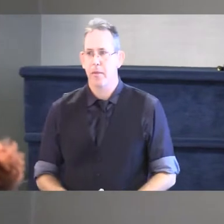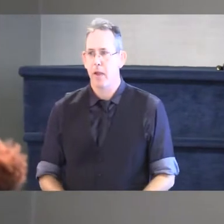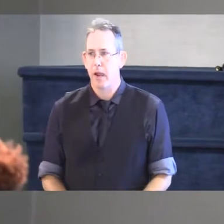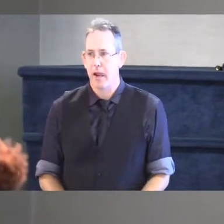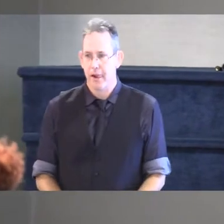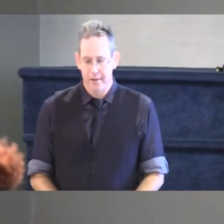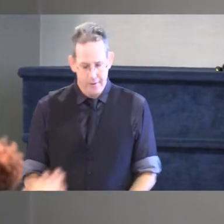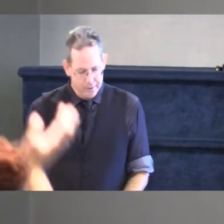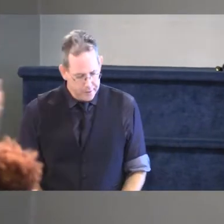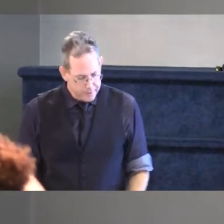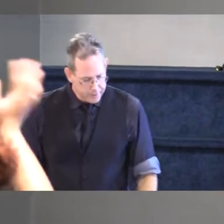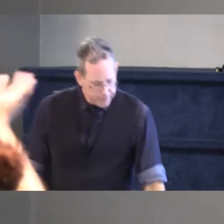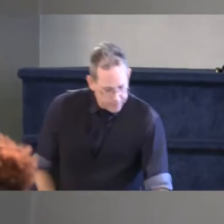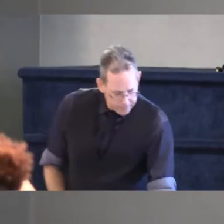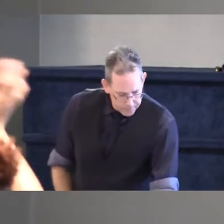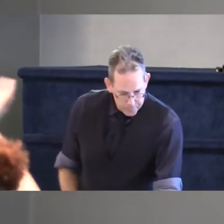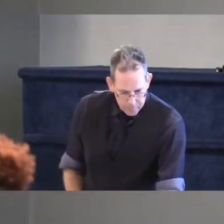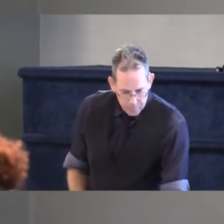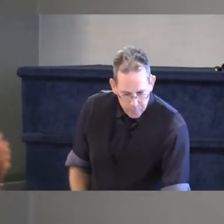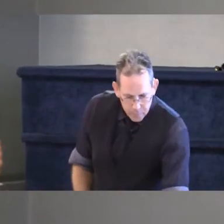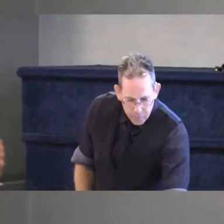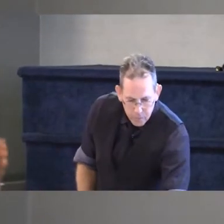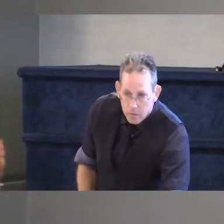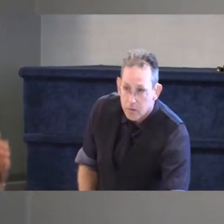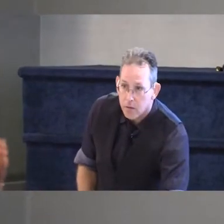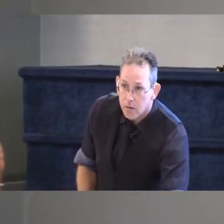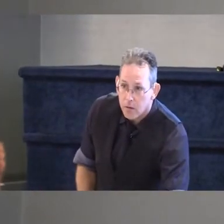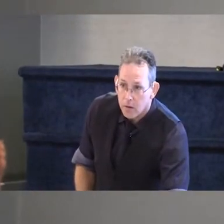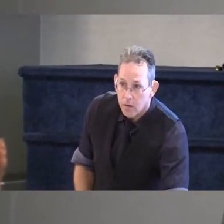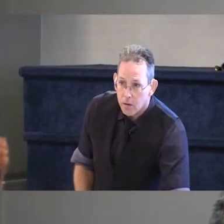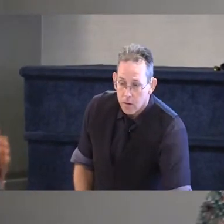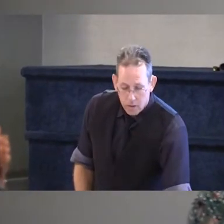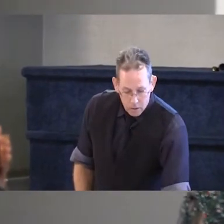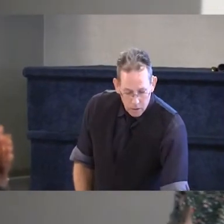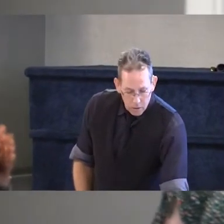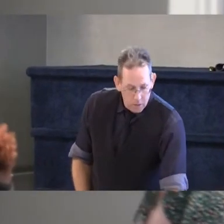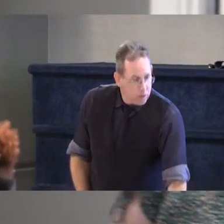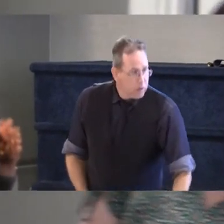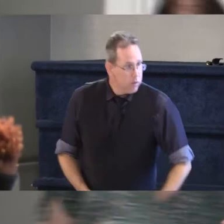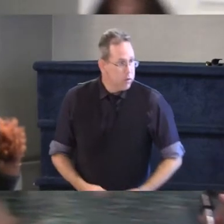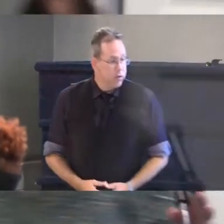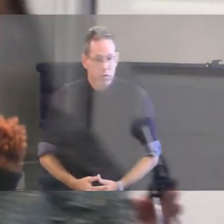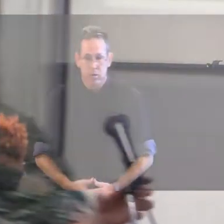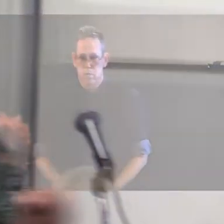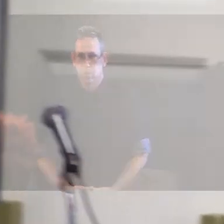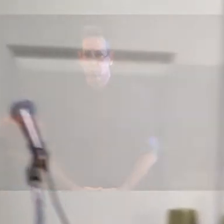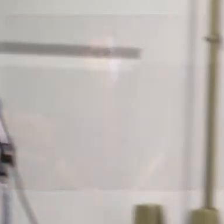my great pleasure to introduce my friends Ed Paquin and Jenny Milkey with a song that you can find in your program.